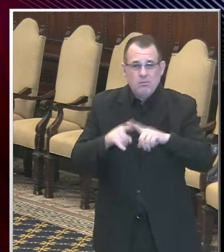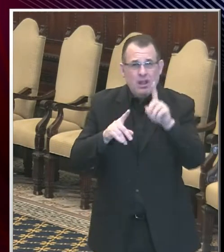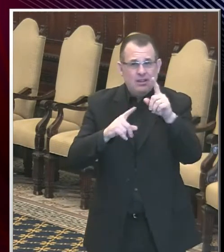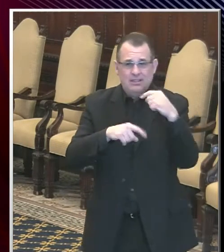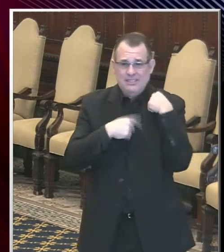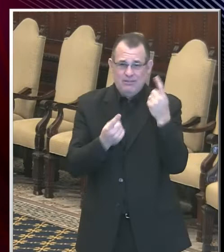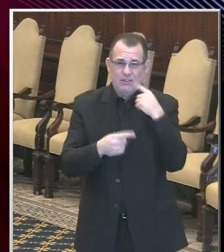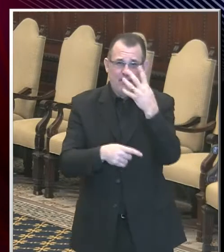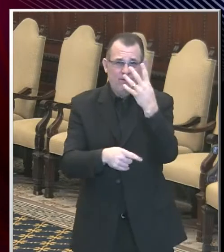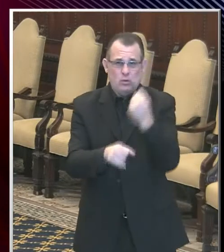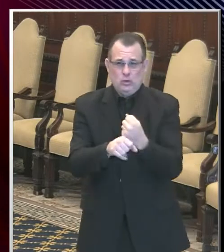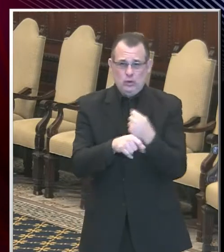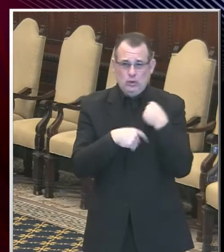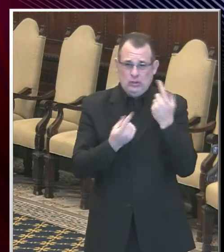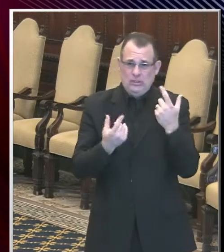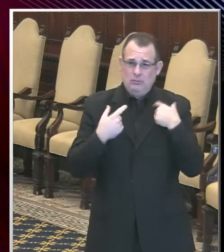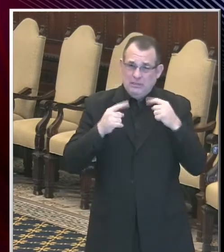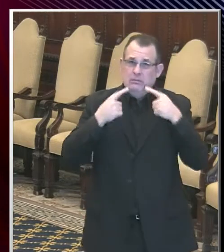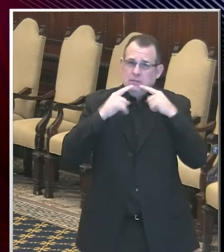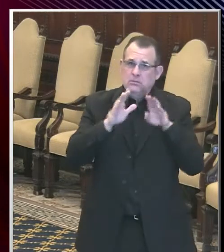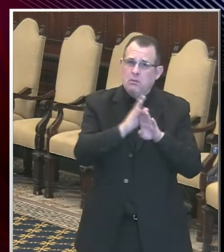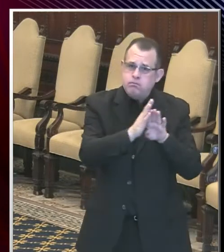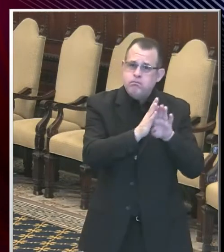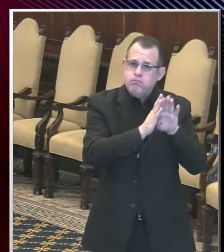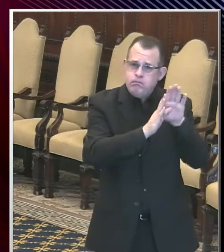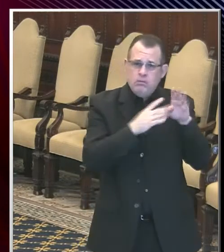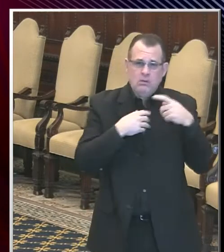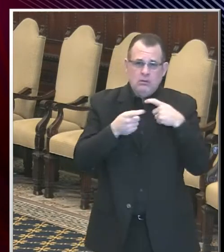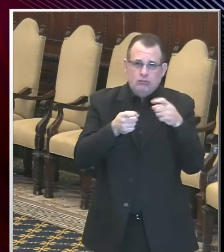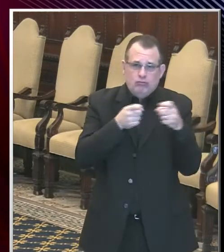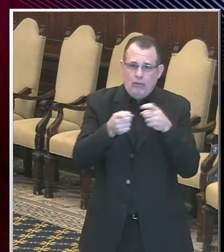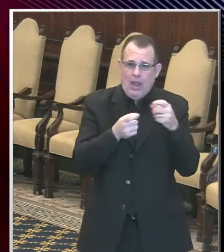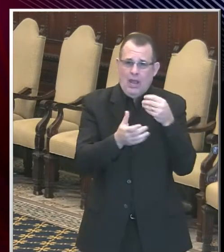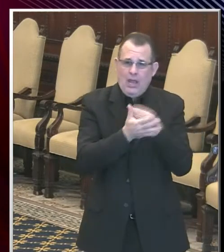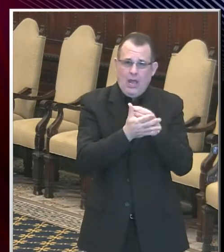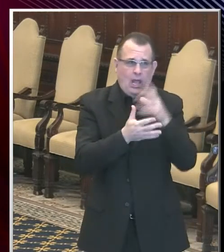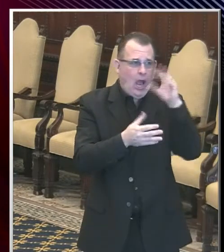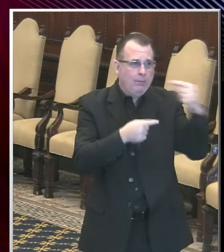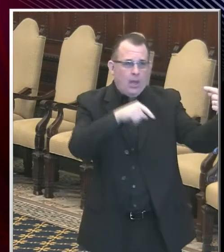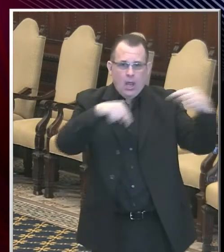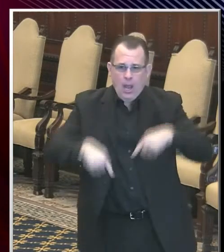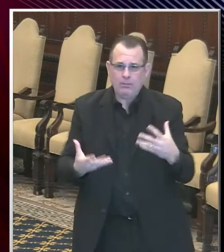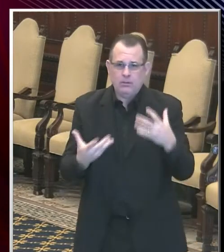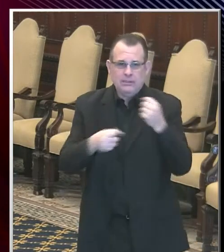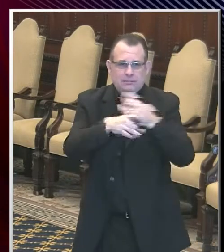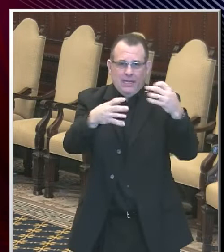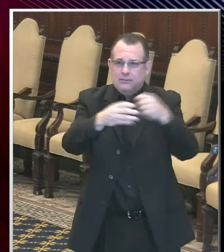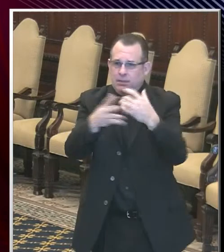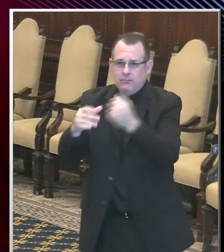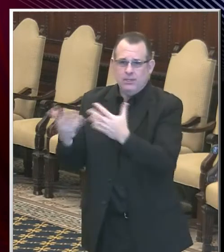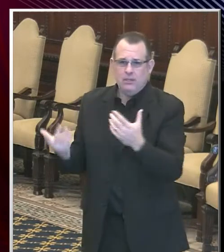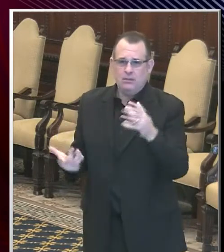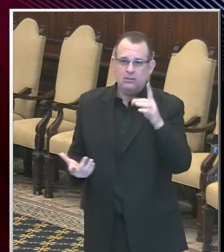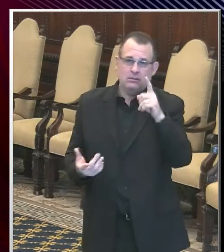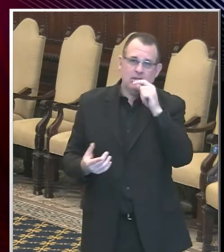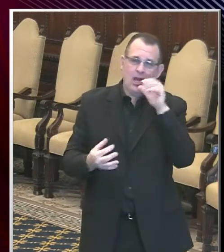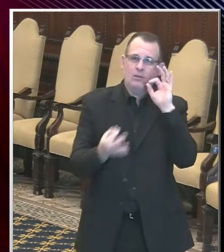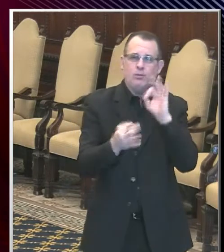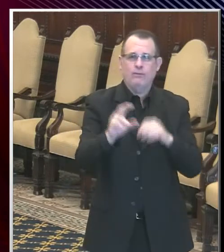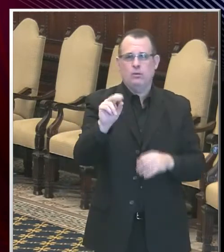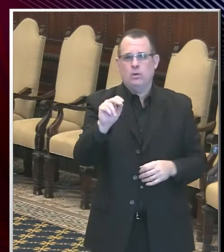in attracting companies and retaining companies and having companies expand in the city. So, it's never perfect, and